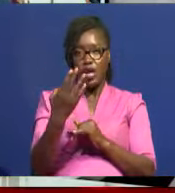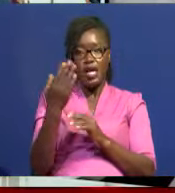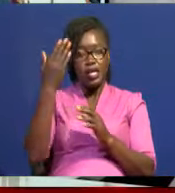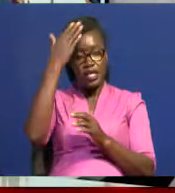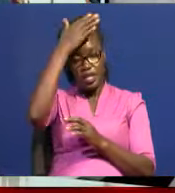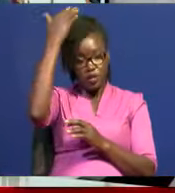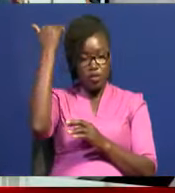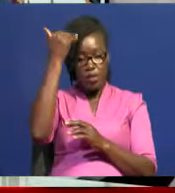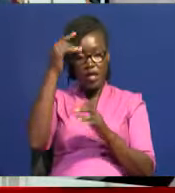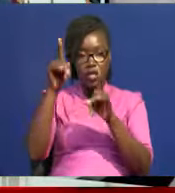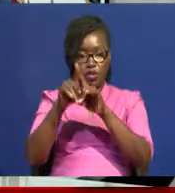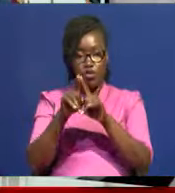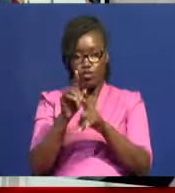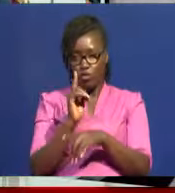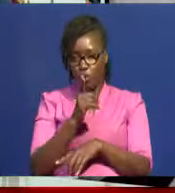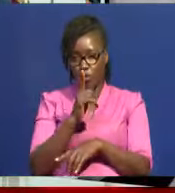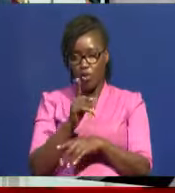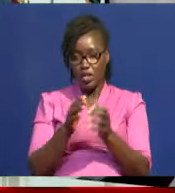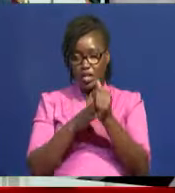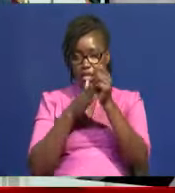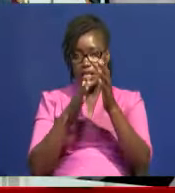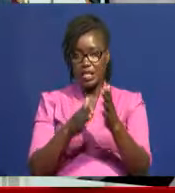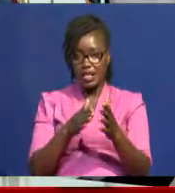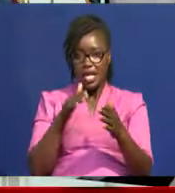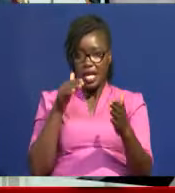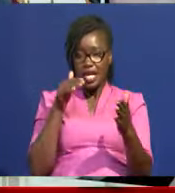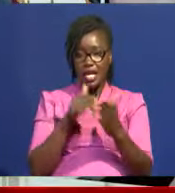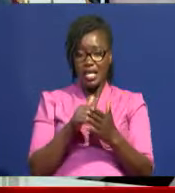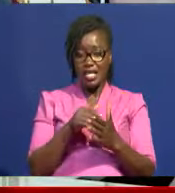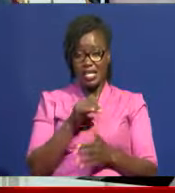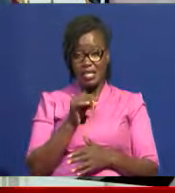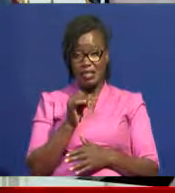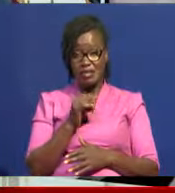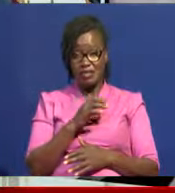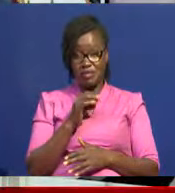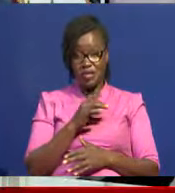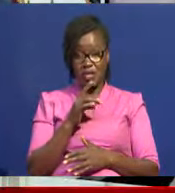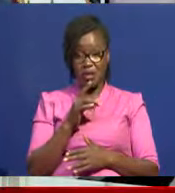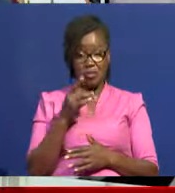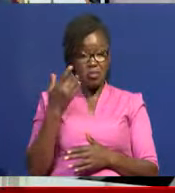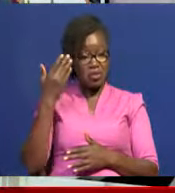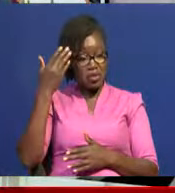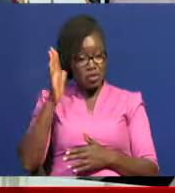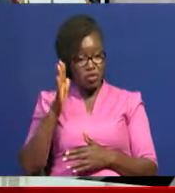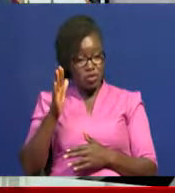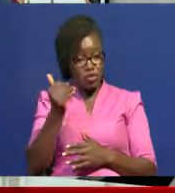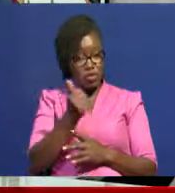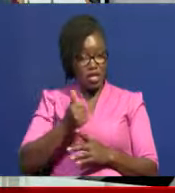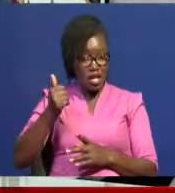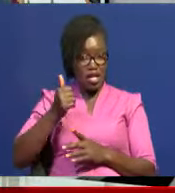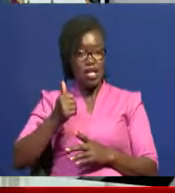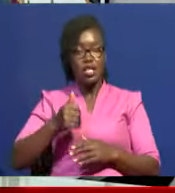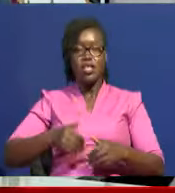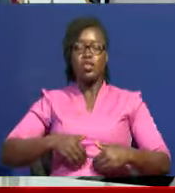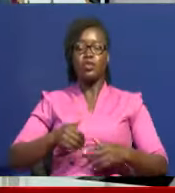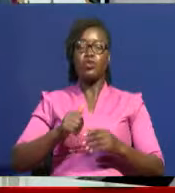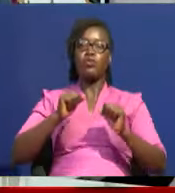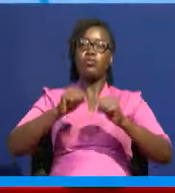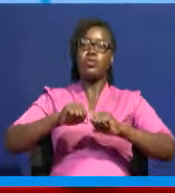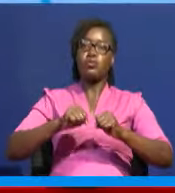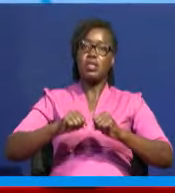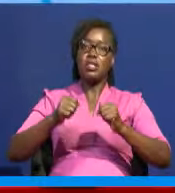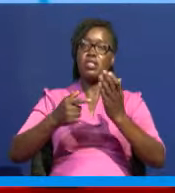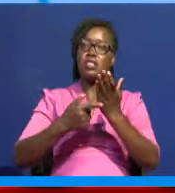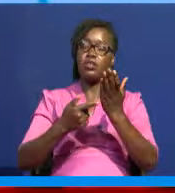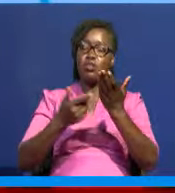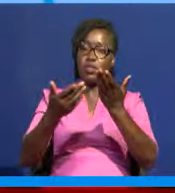also cautioned world leaders against yielding to the fear of the unknown to deny the youth possibilities that are availed by technology.